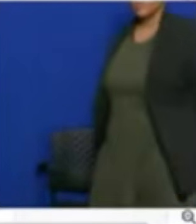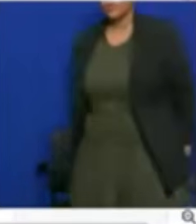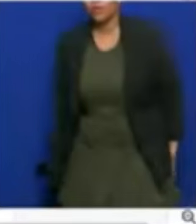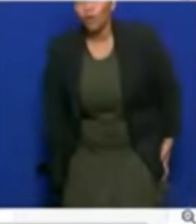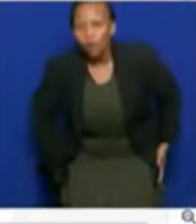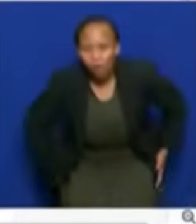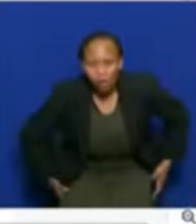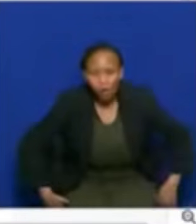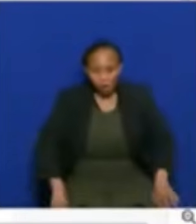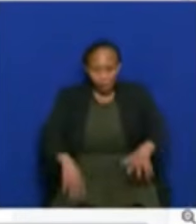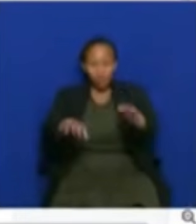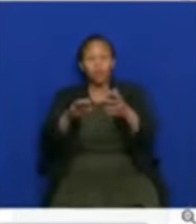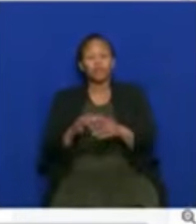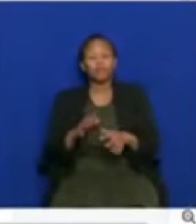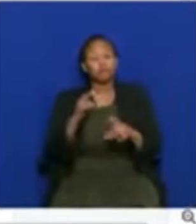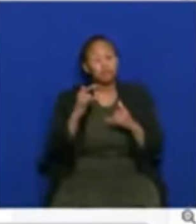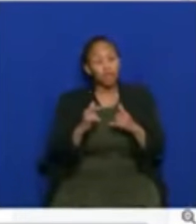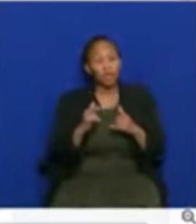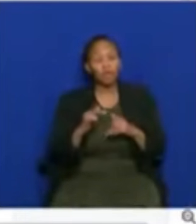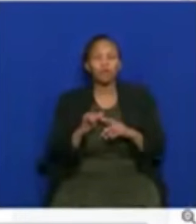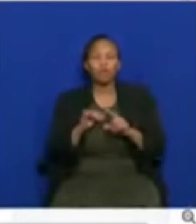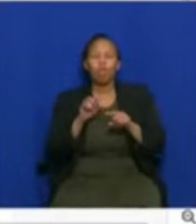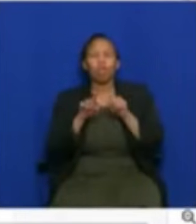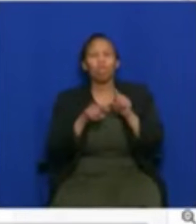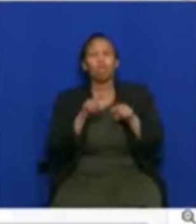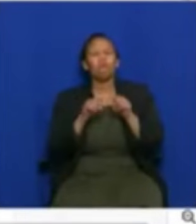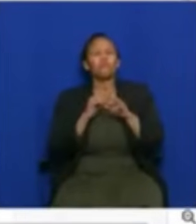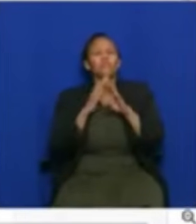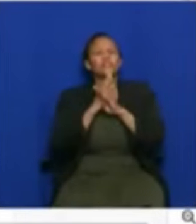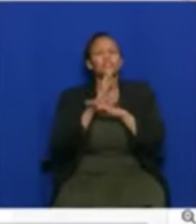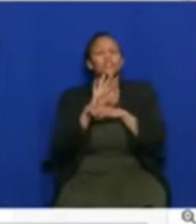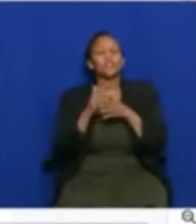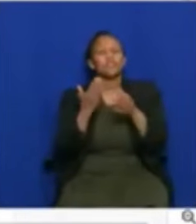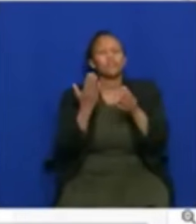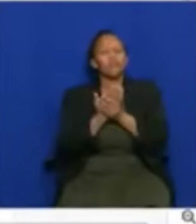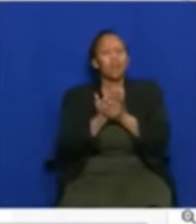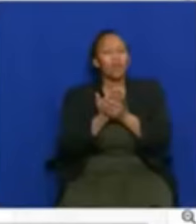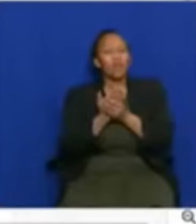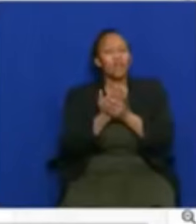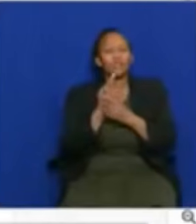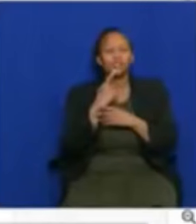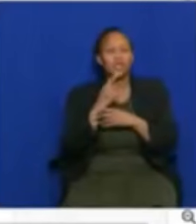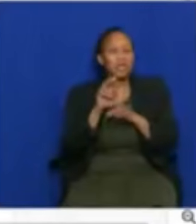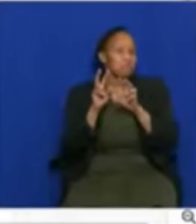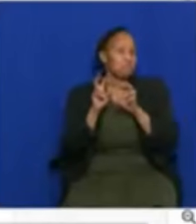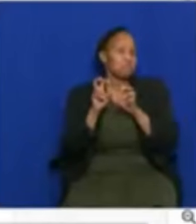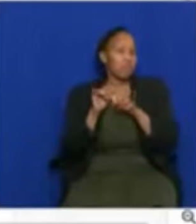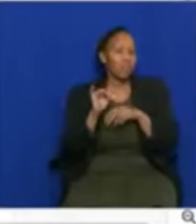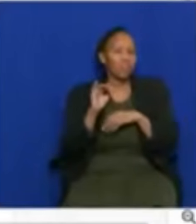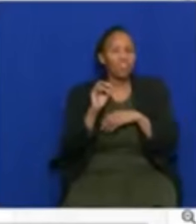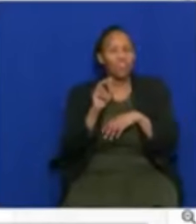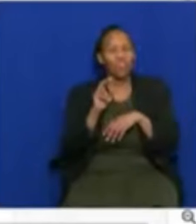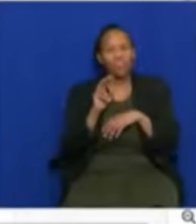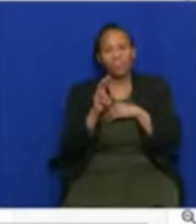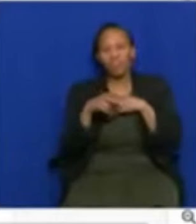funds to cover up the theft and to use those funds to buy